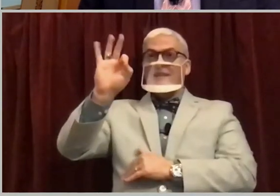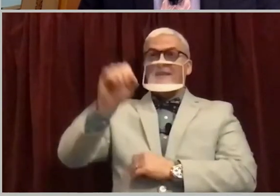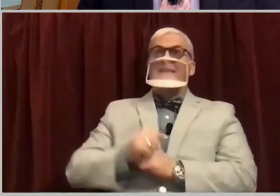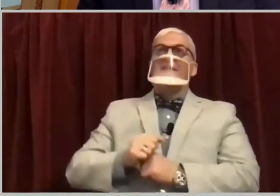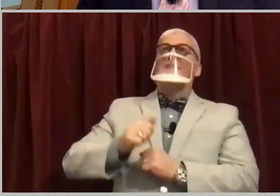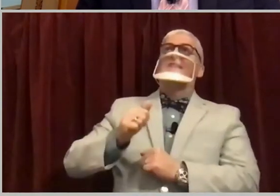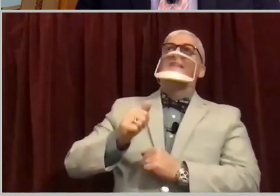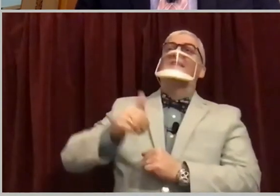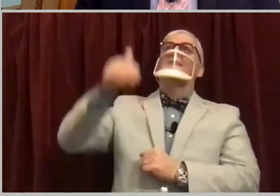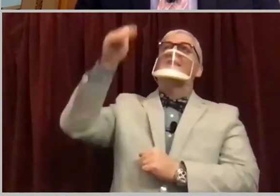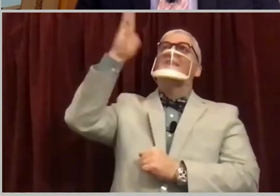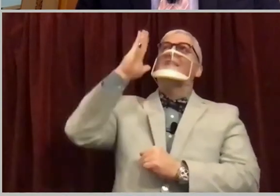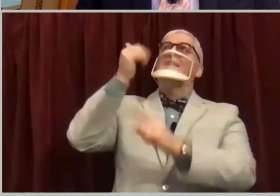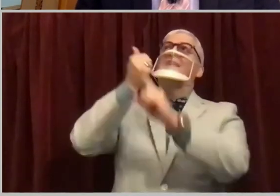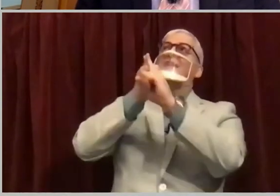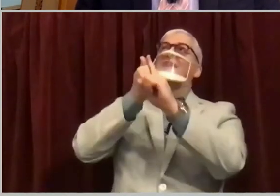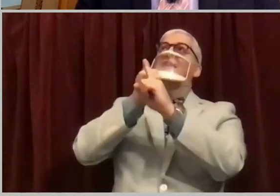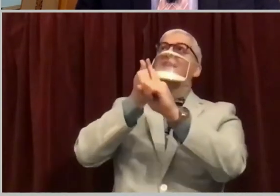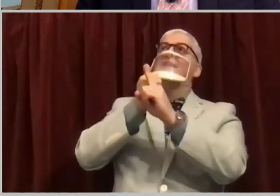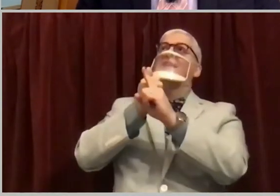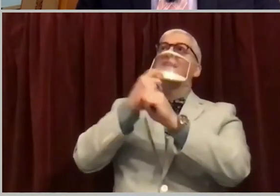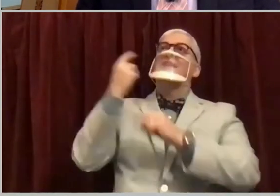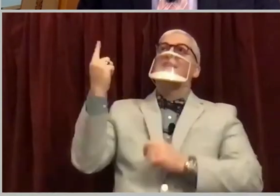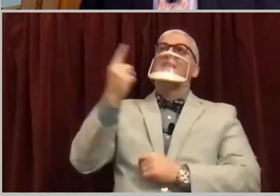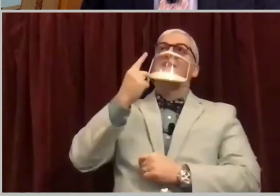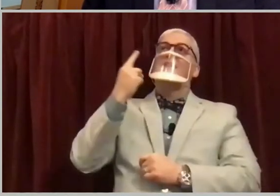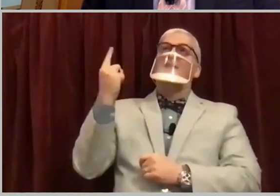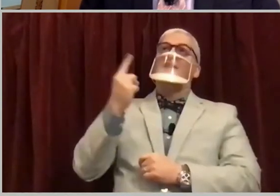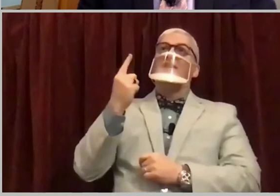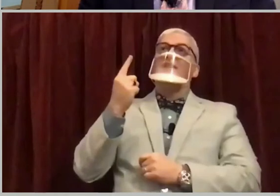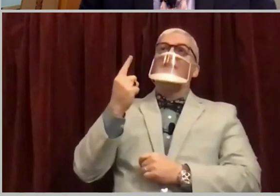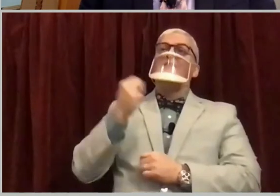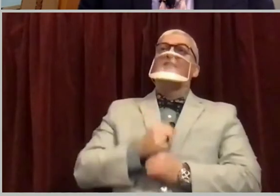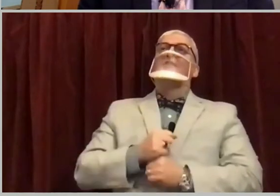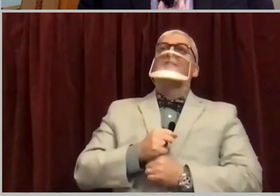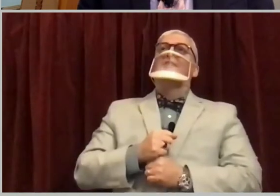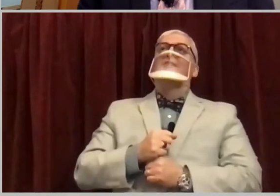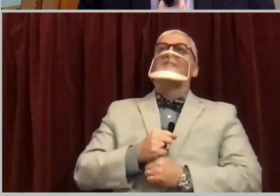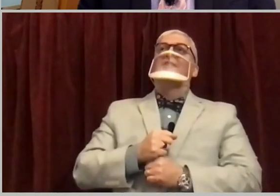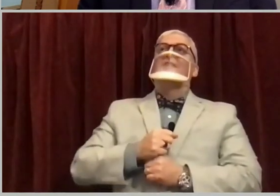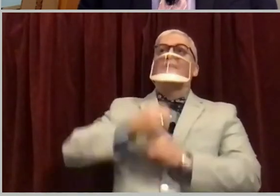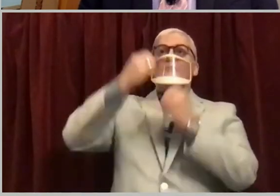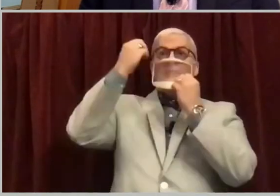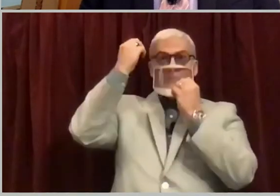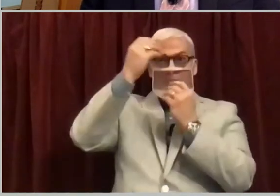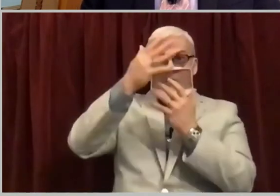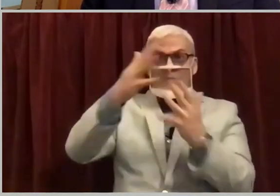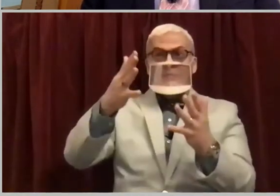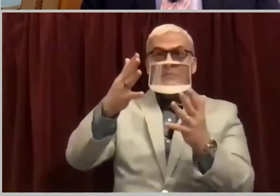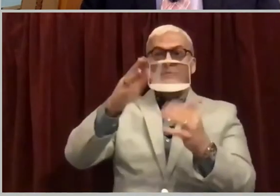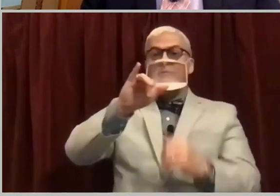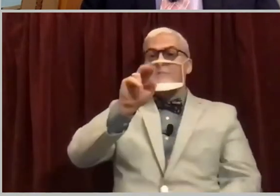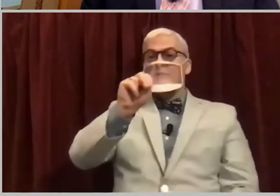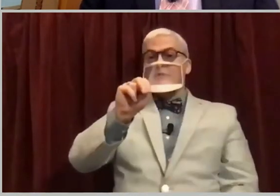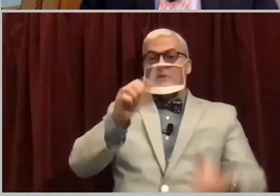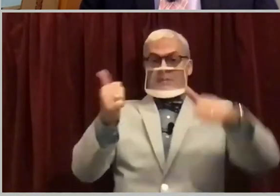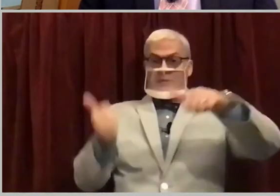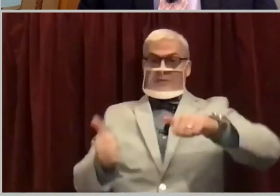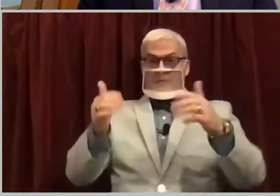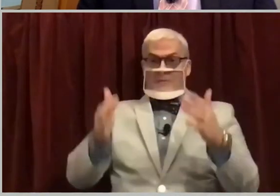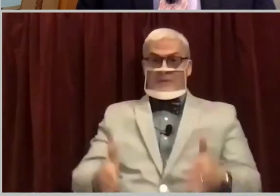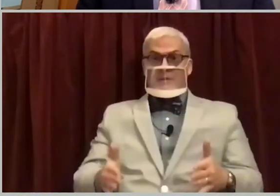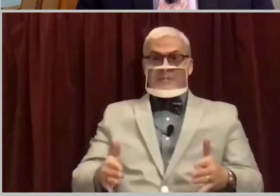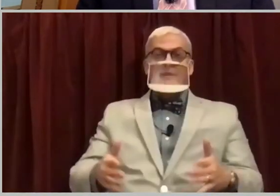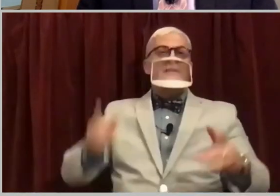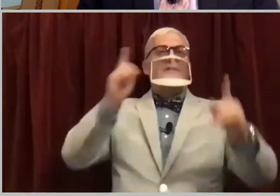himself for the birth of Jesus. We even see John the Baptist, as a baby in Elizabeth's womb, leap